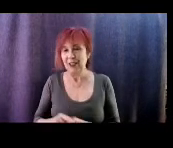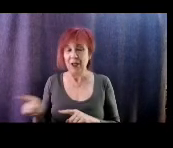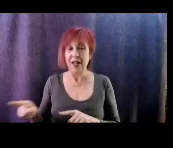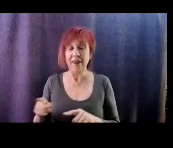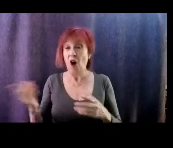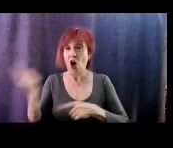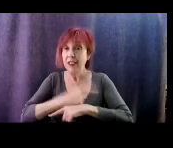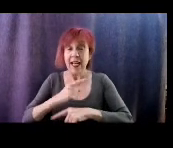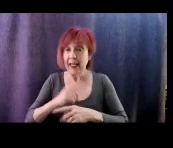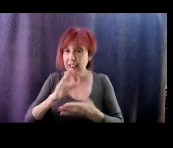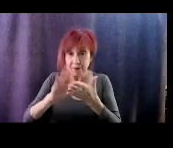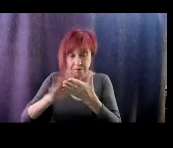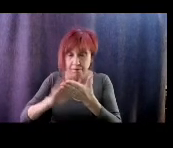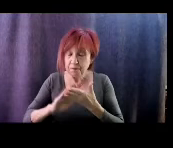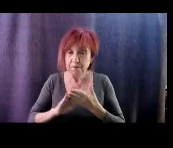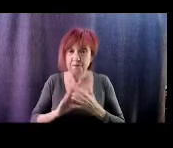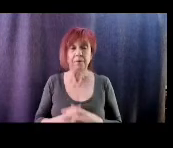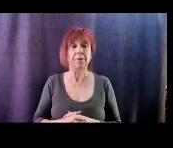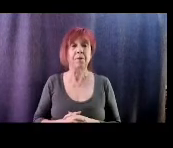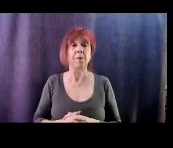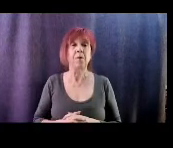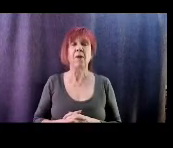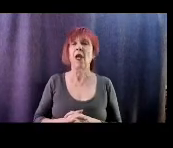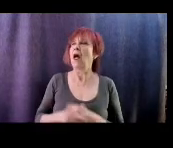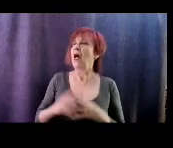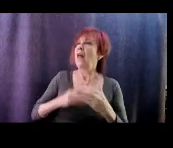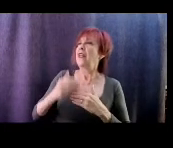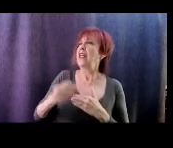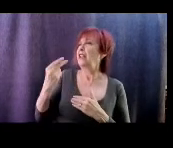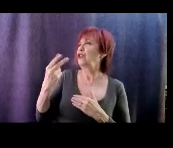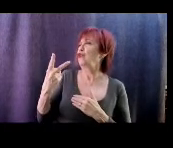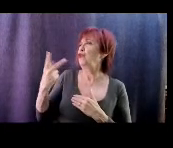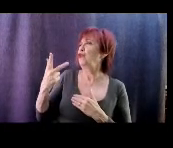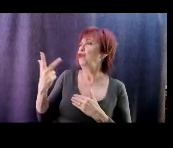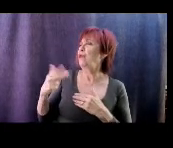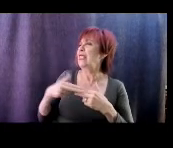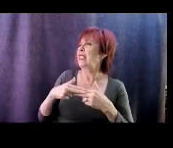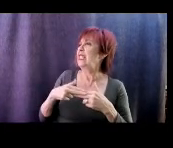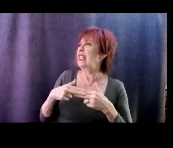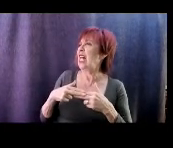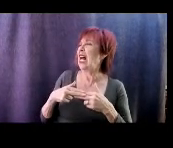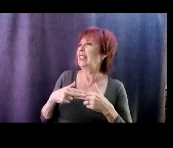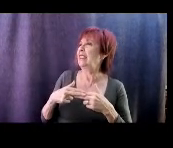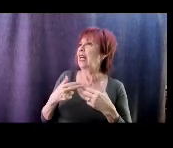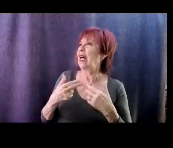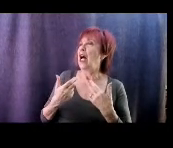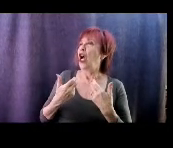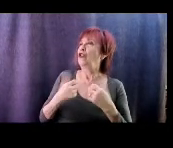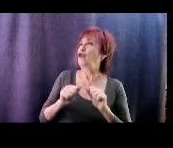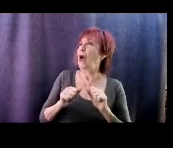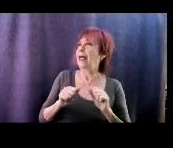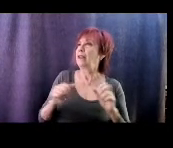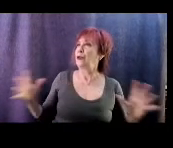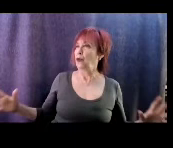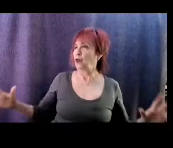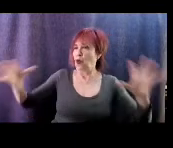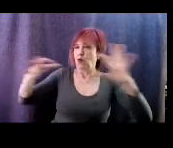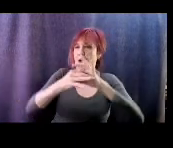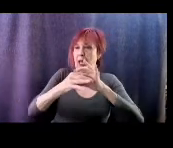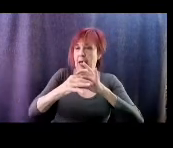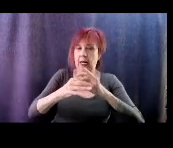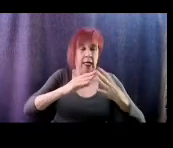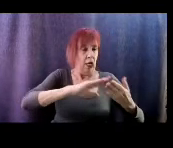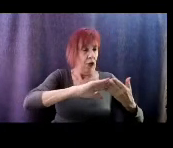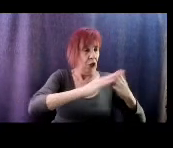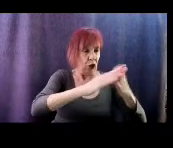Following is just the next 2 or 3 slides are our attempt to tie what we're doing in the community to the college